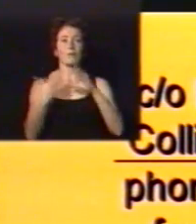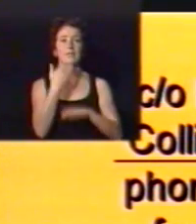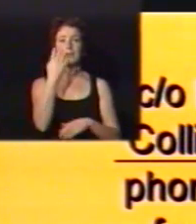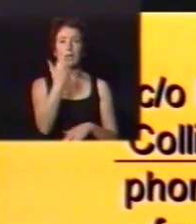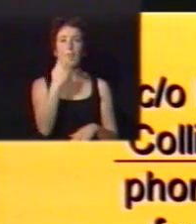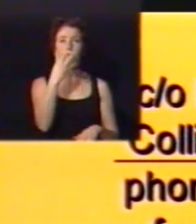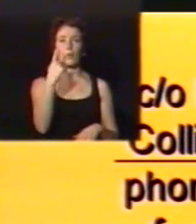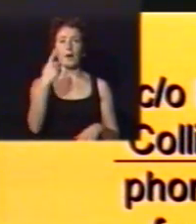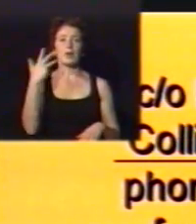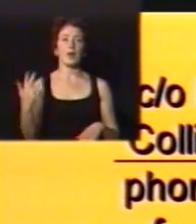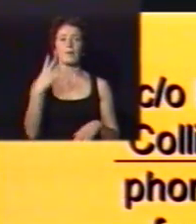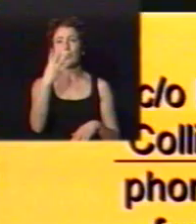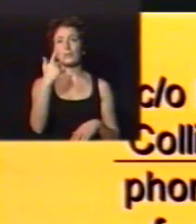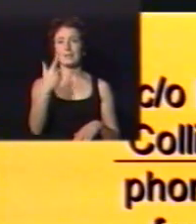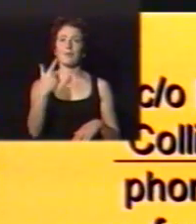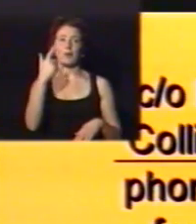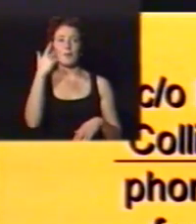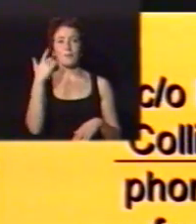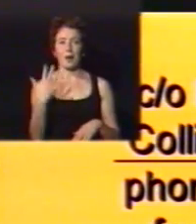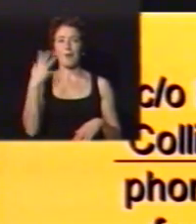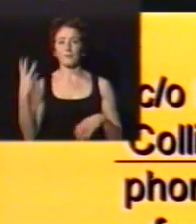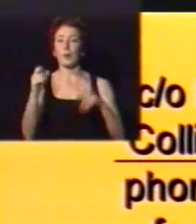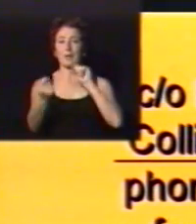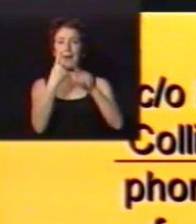9419 4753, or email us here at